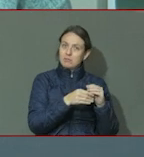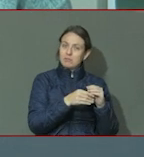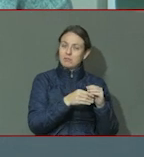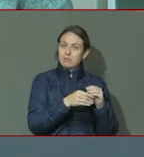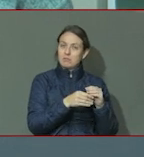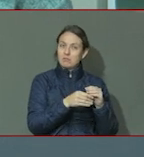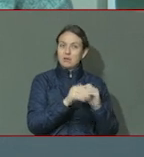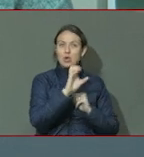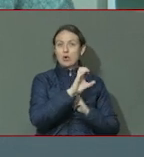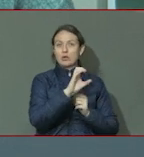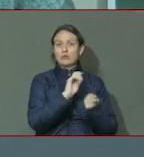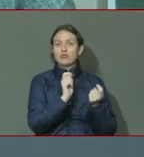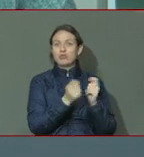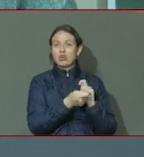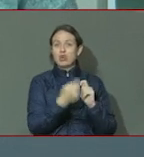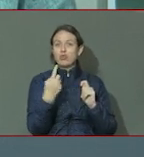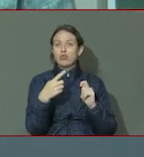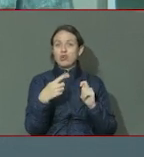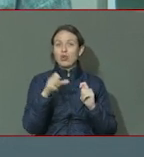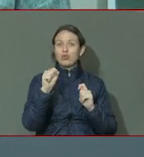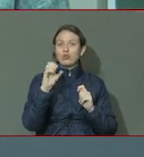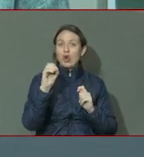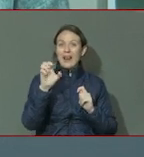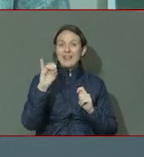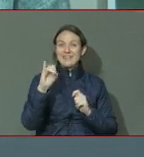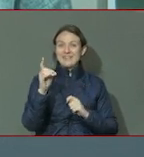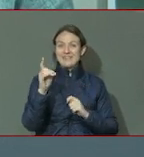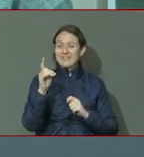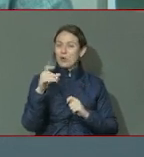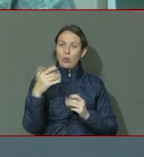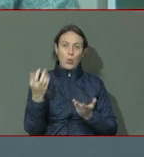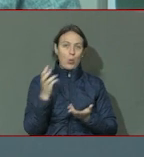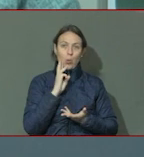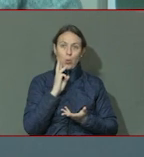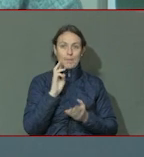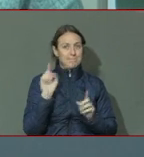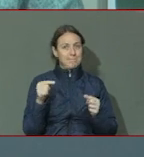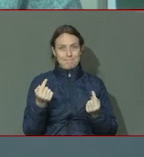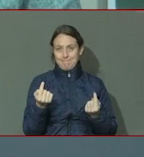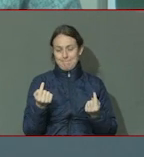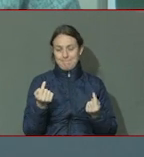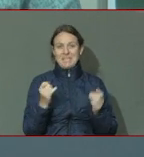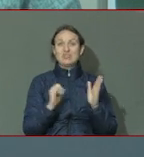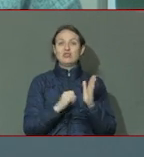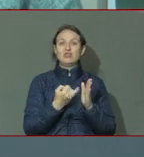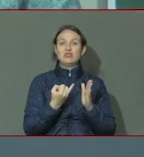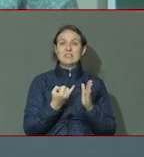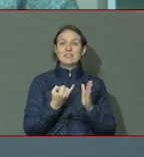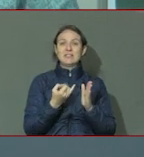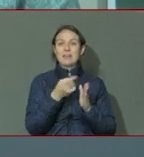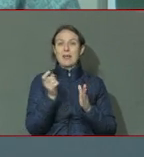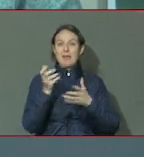the concentration of a solid or a pure liquid. Only the ones with the tails,